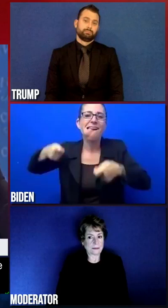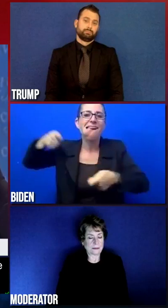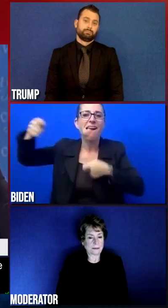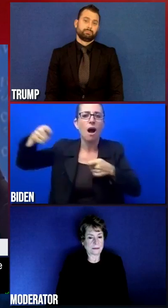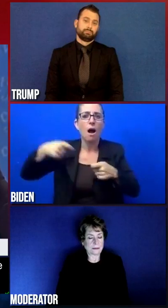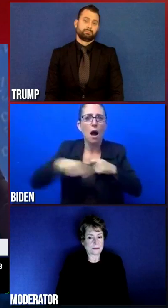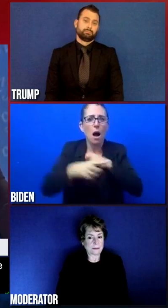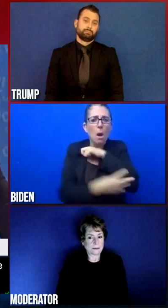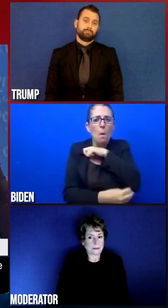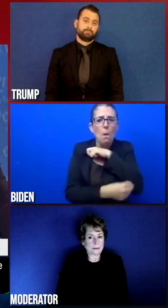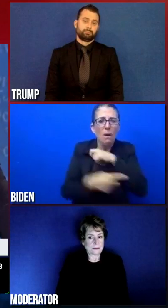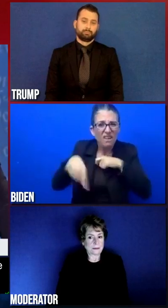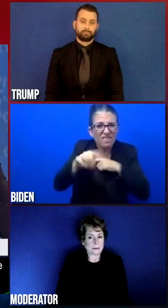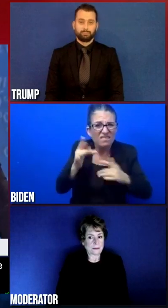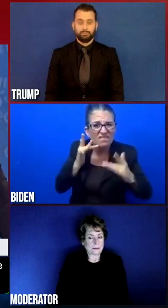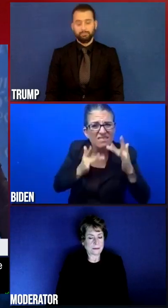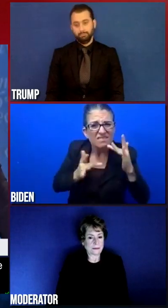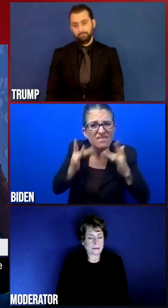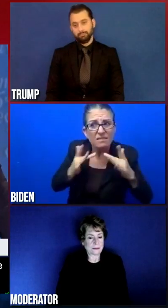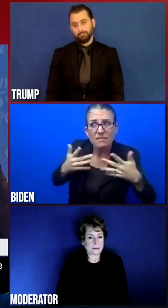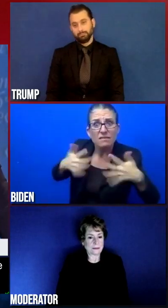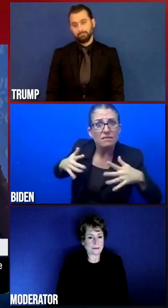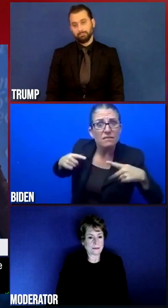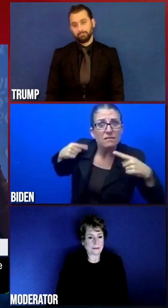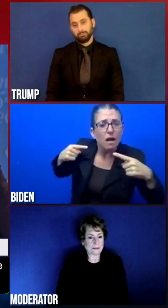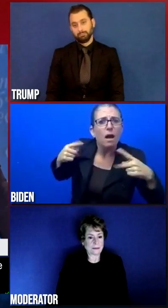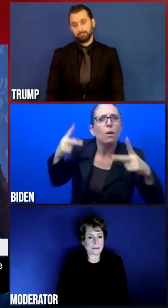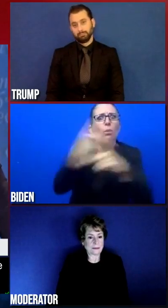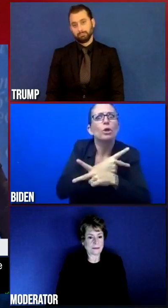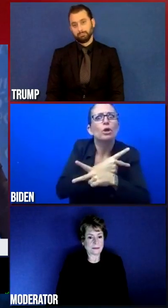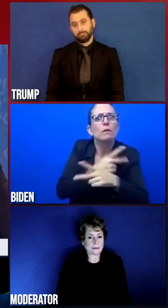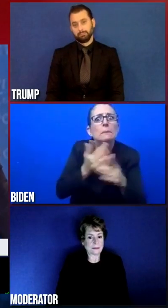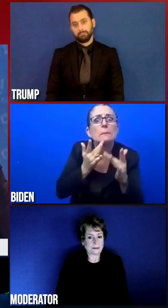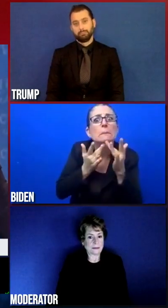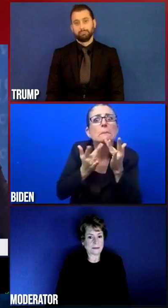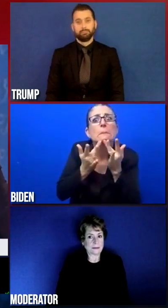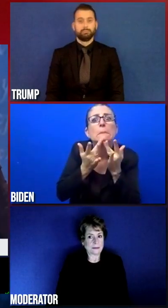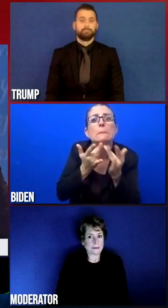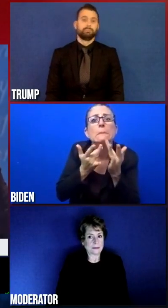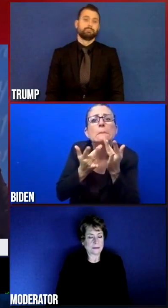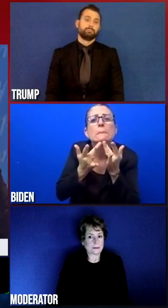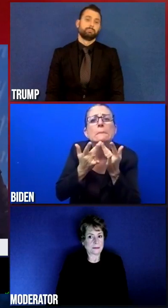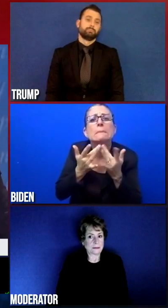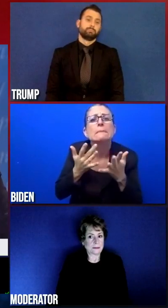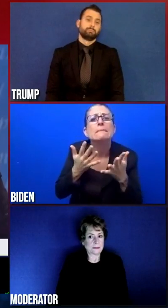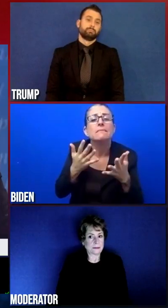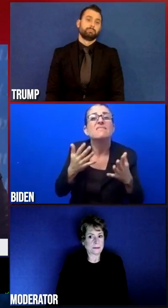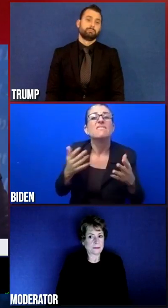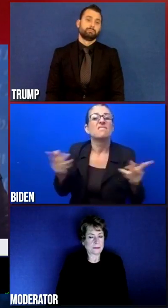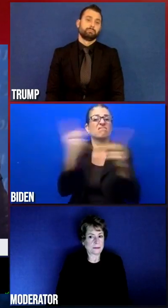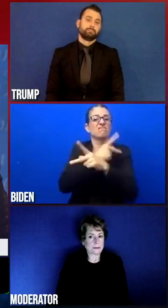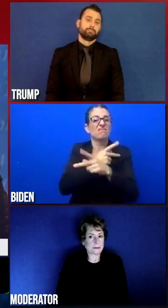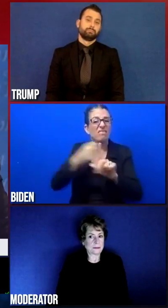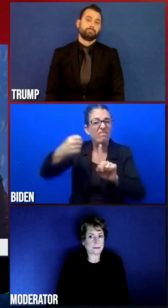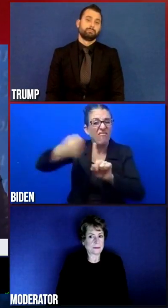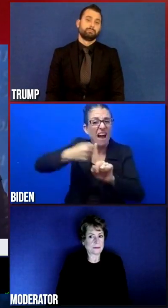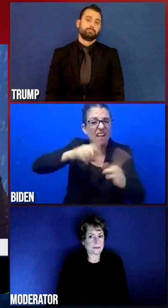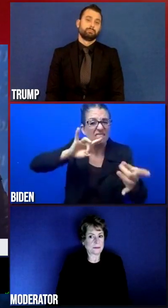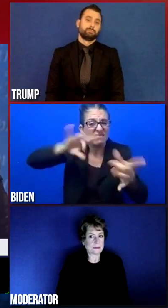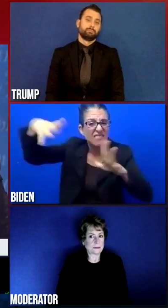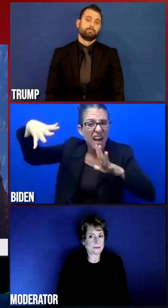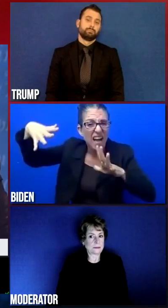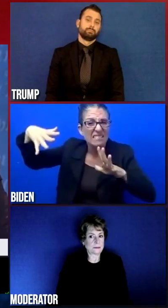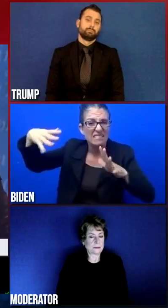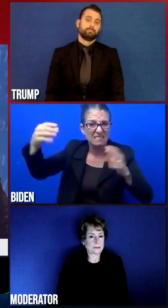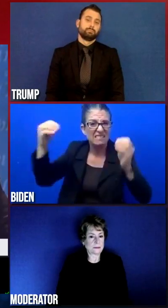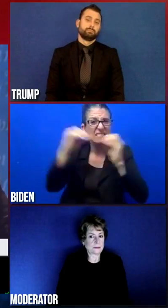of being more violent, when we were in office, there were 15% less violence in America than there is today. He's president of